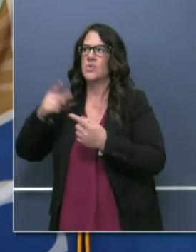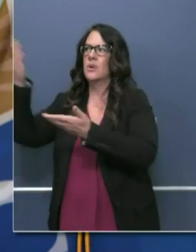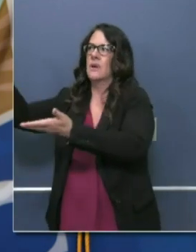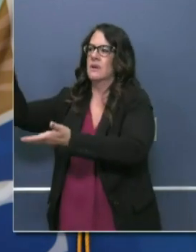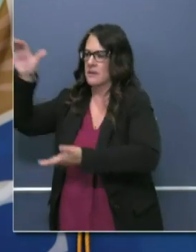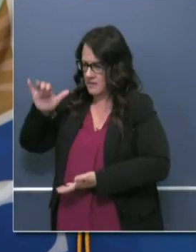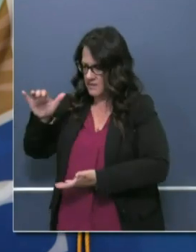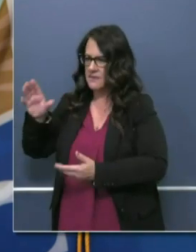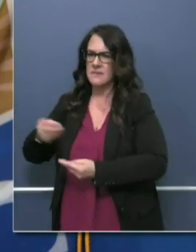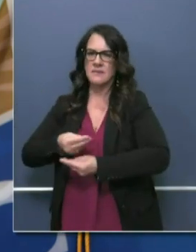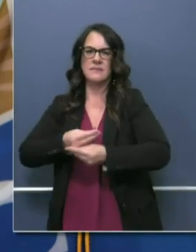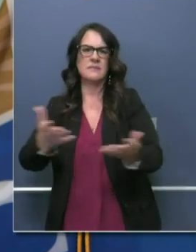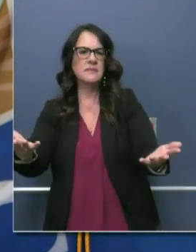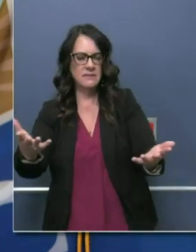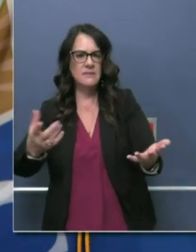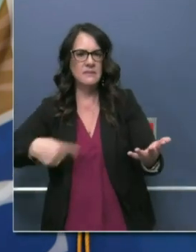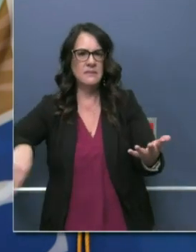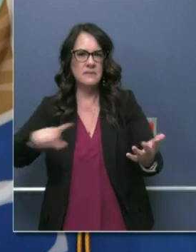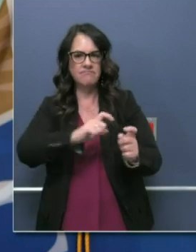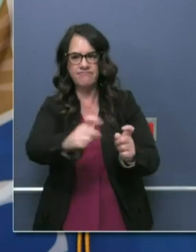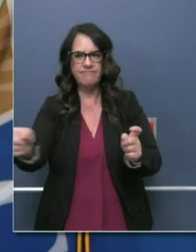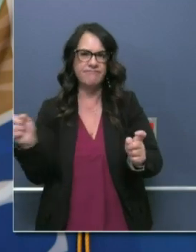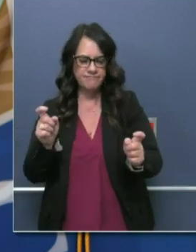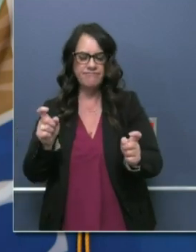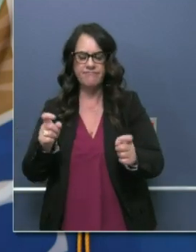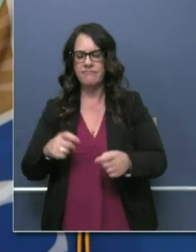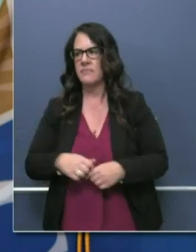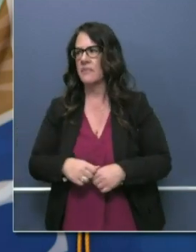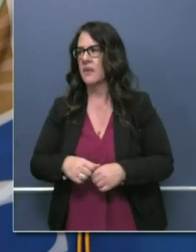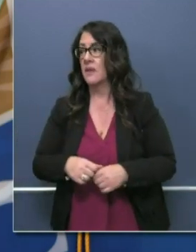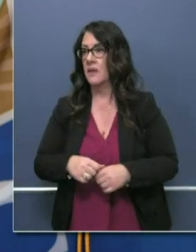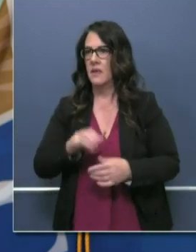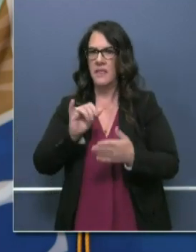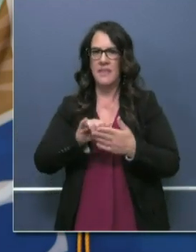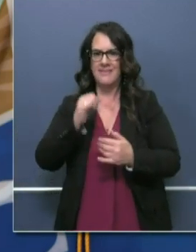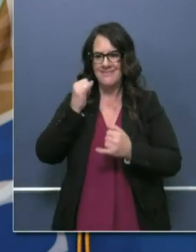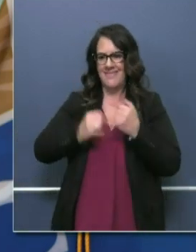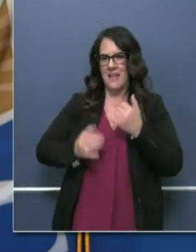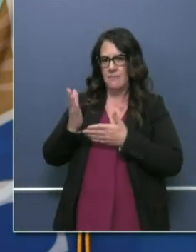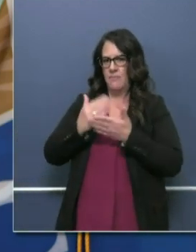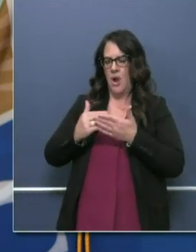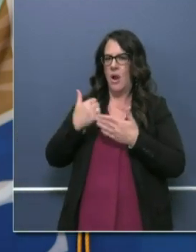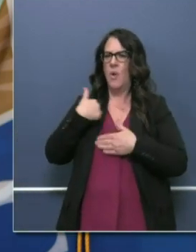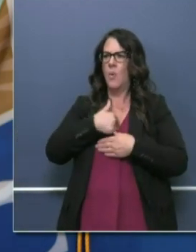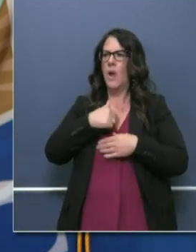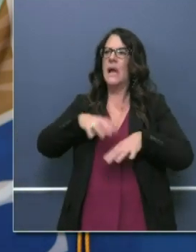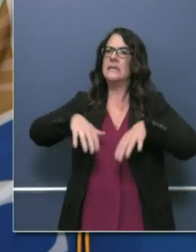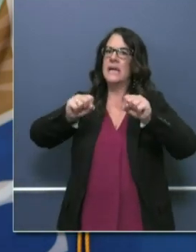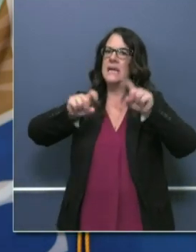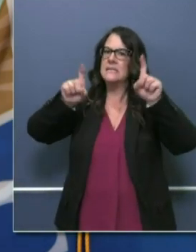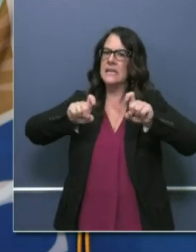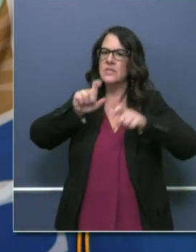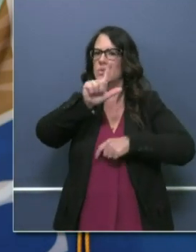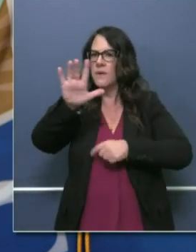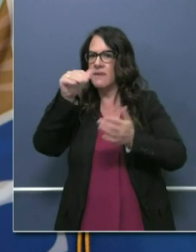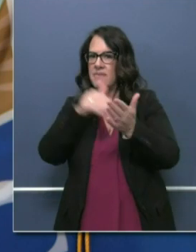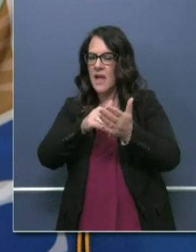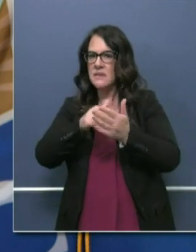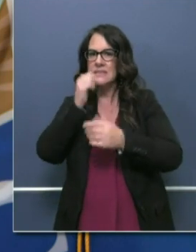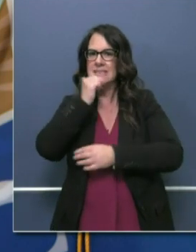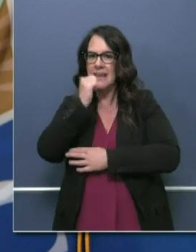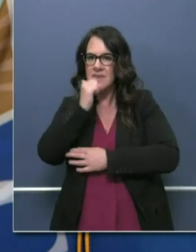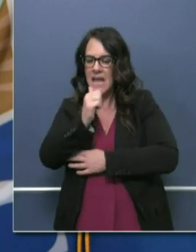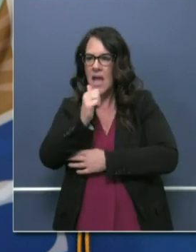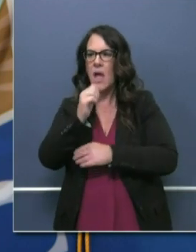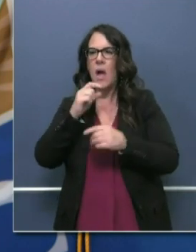That 25,000 average, that's that last phase. We want to get substantially higher number of